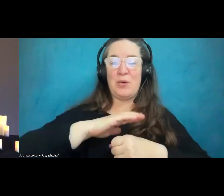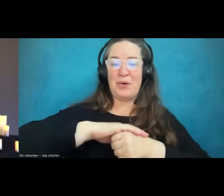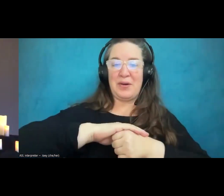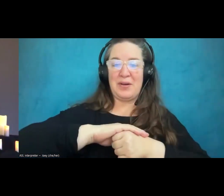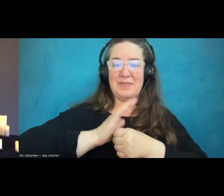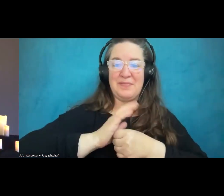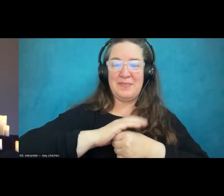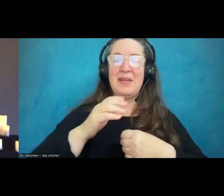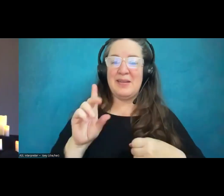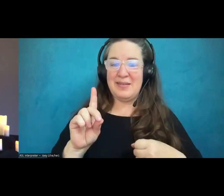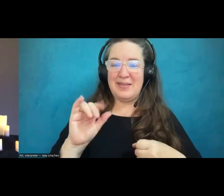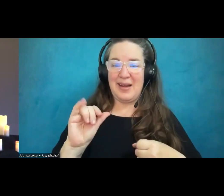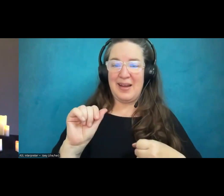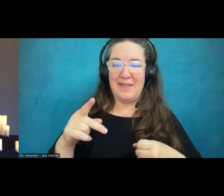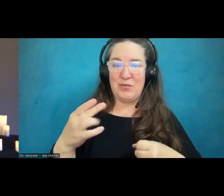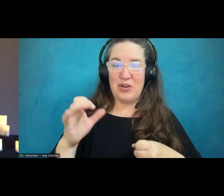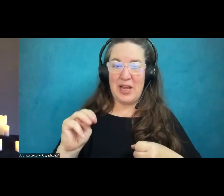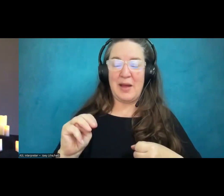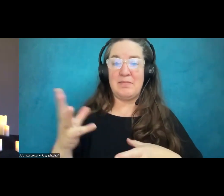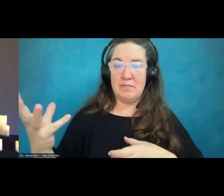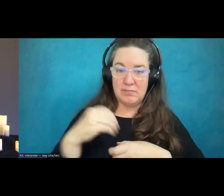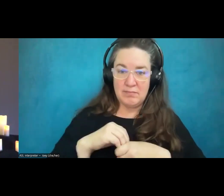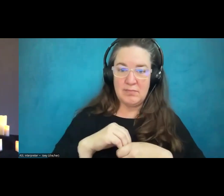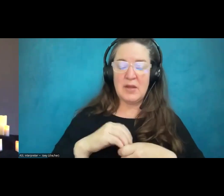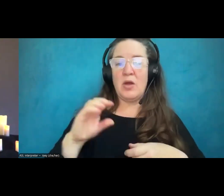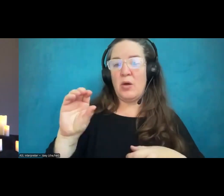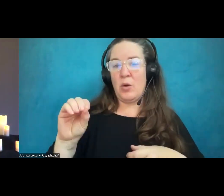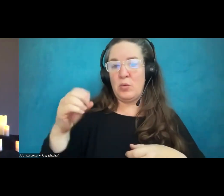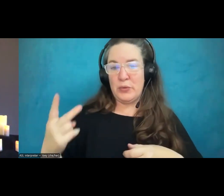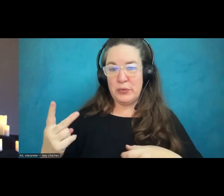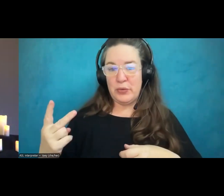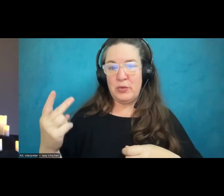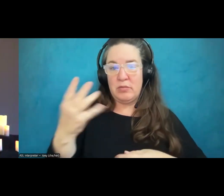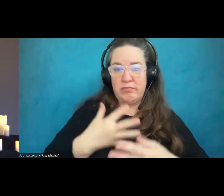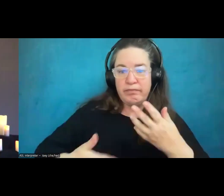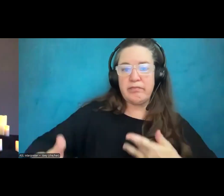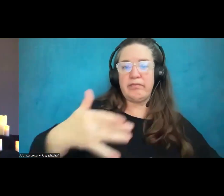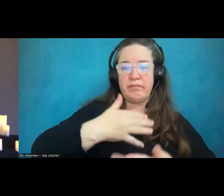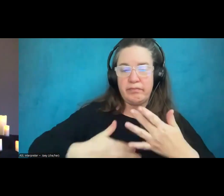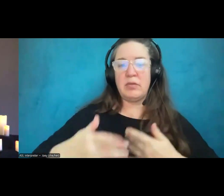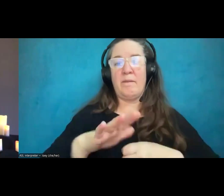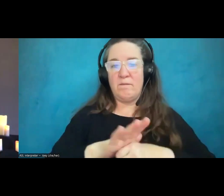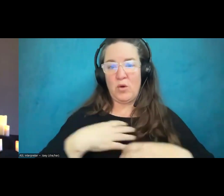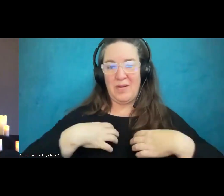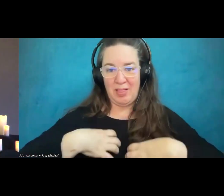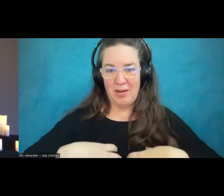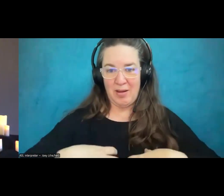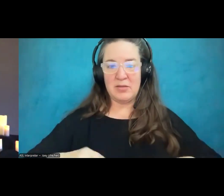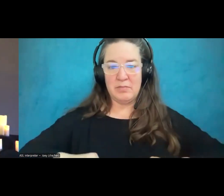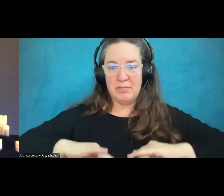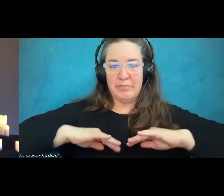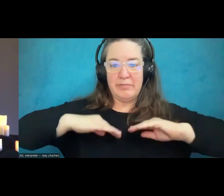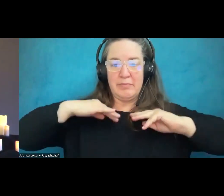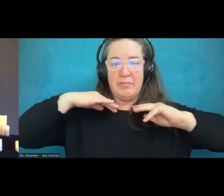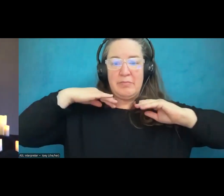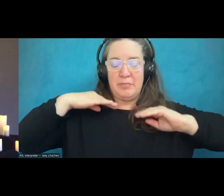getting the oxygen down there, getting the full lungs engaged. So we have a QR code and a